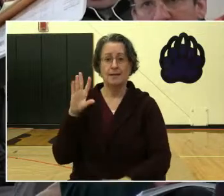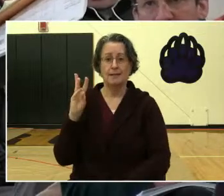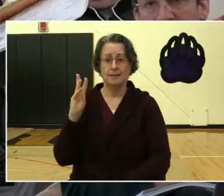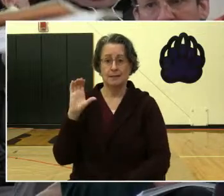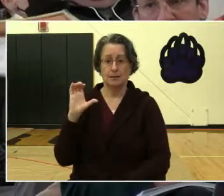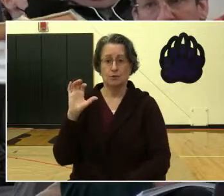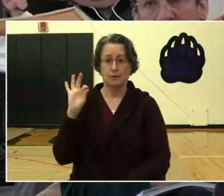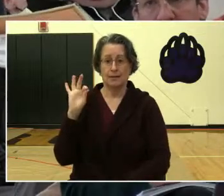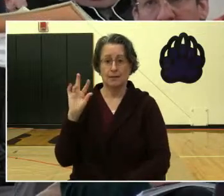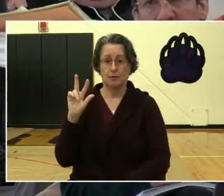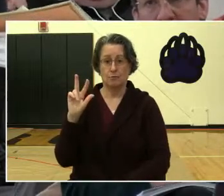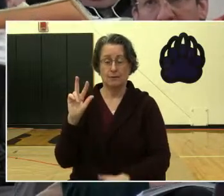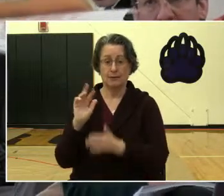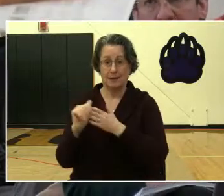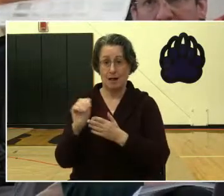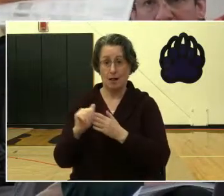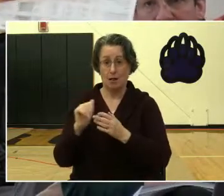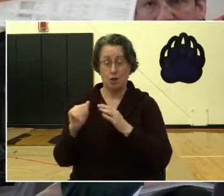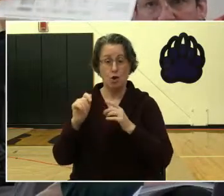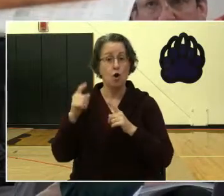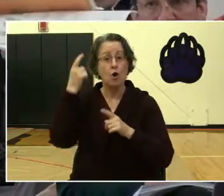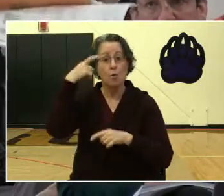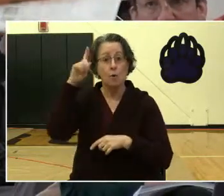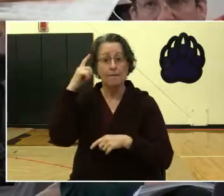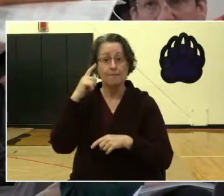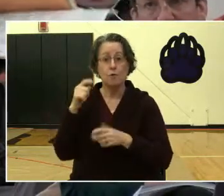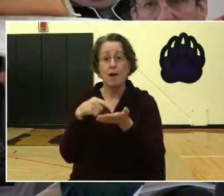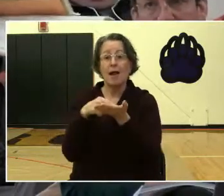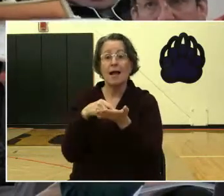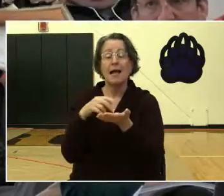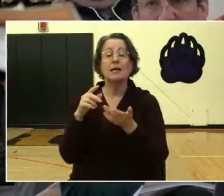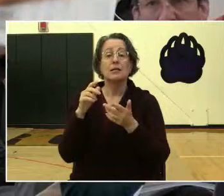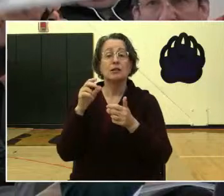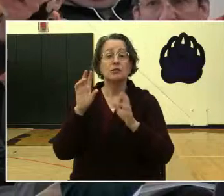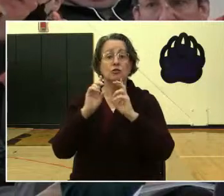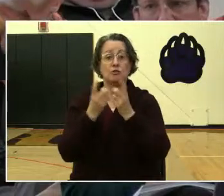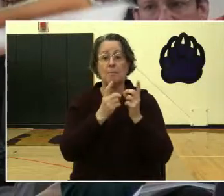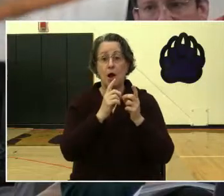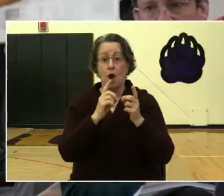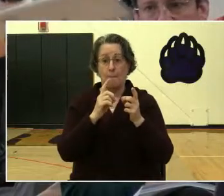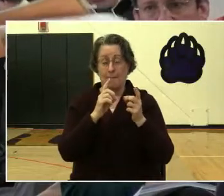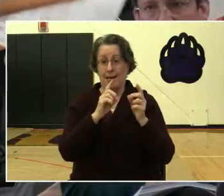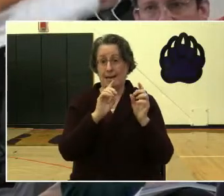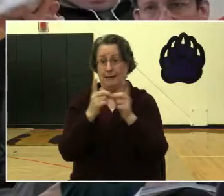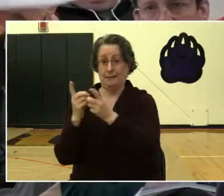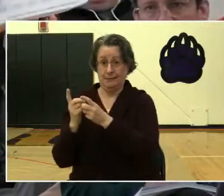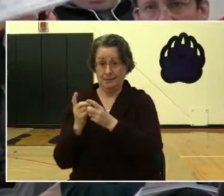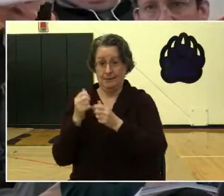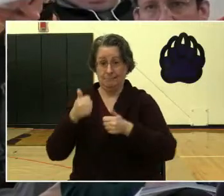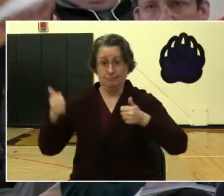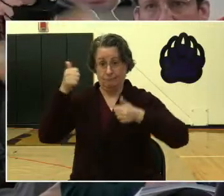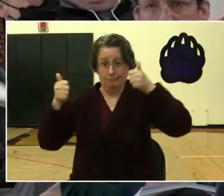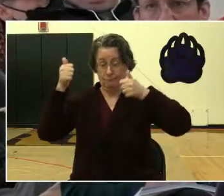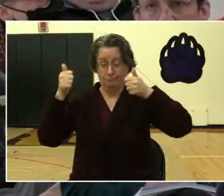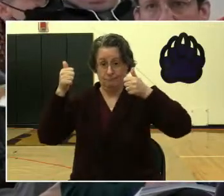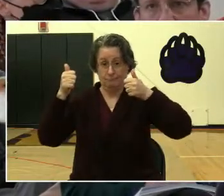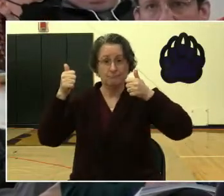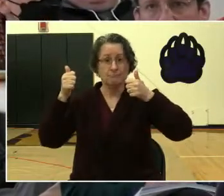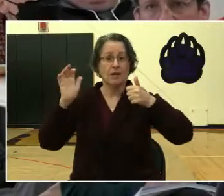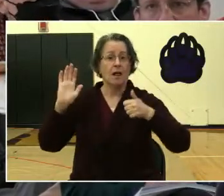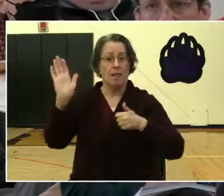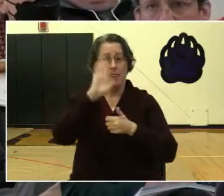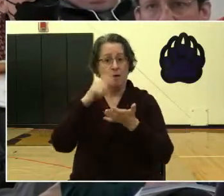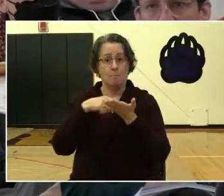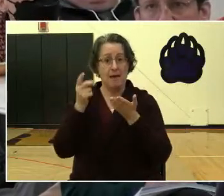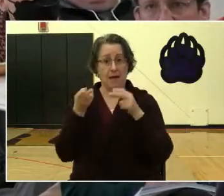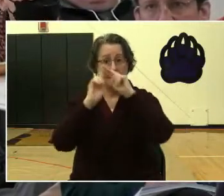$4,695 worth of salary increases for the department heads I have absolutely nothing to say bad